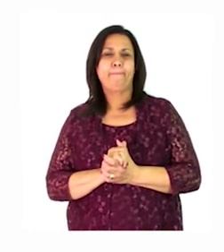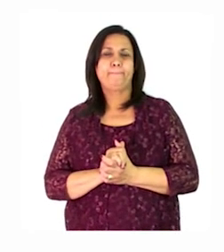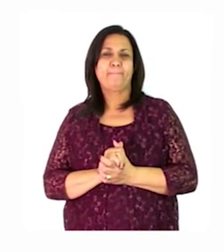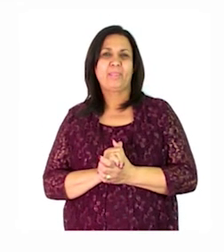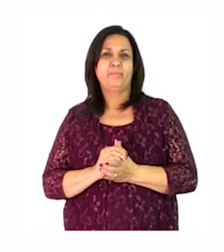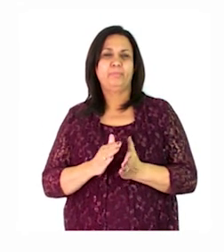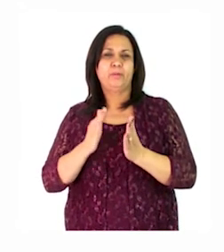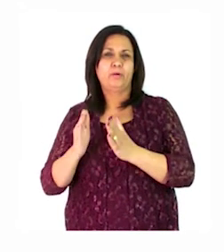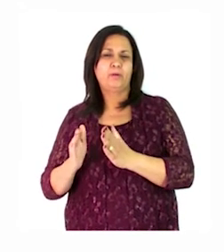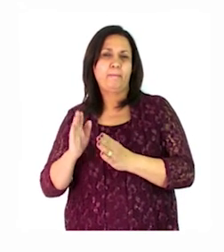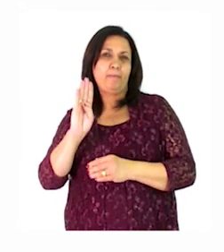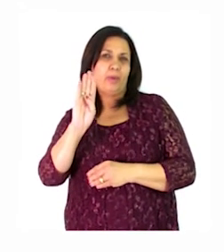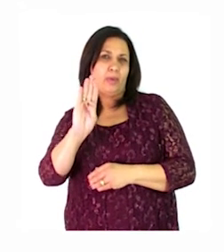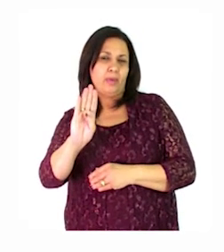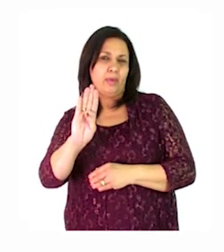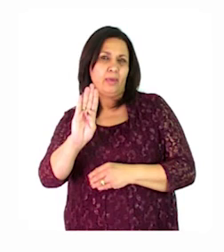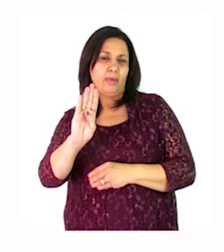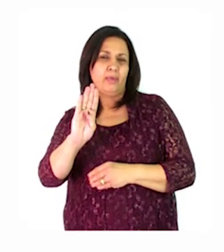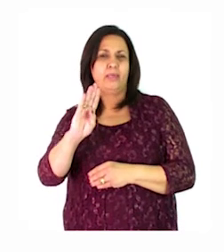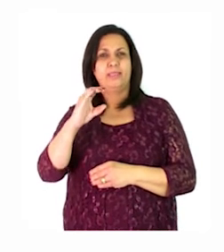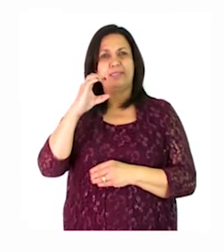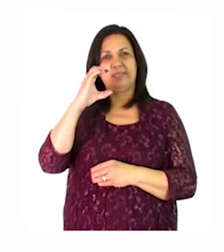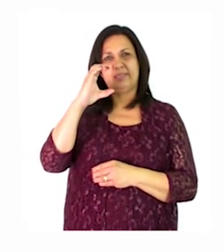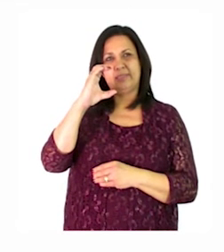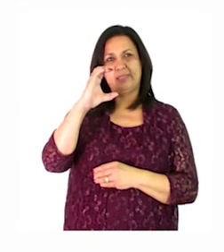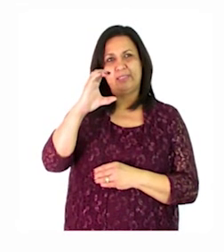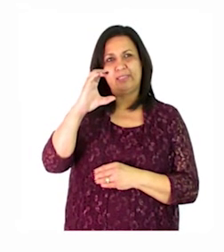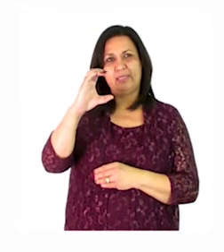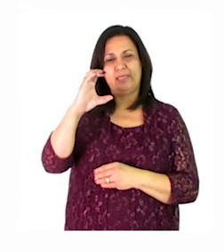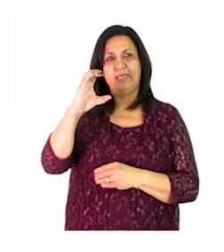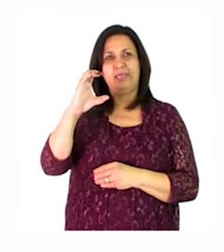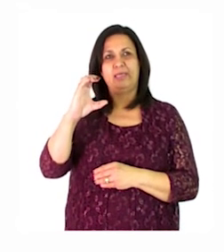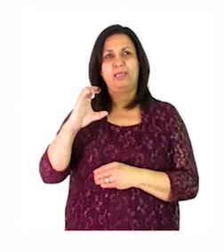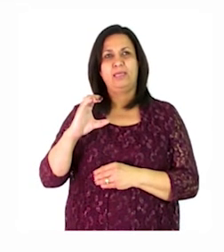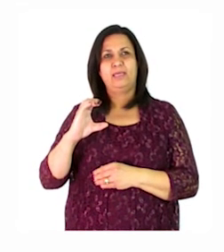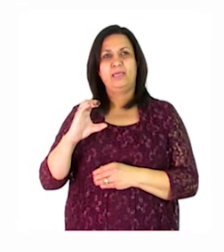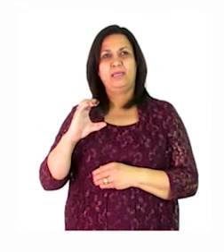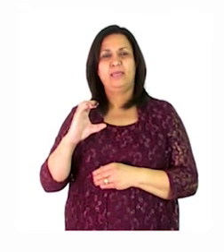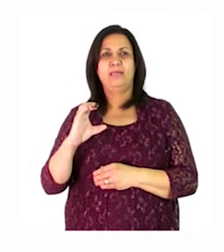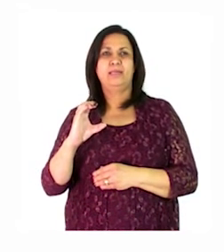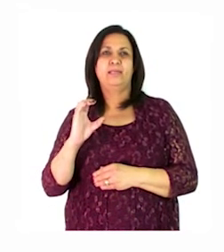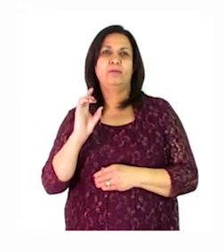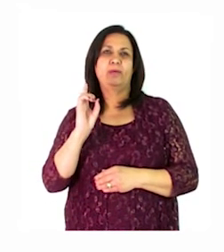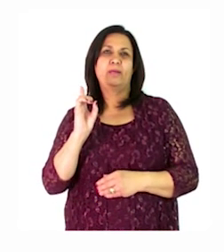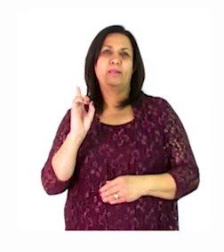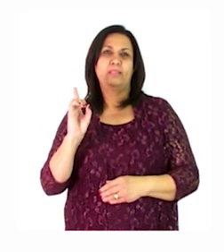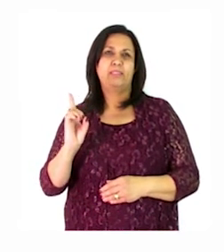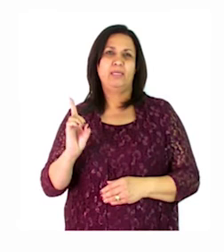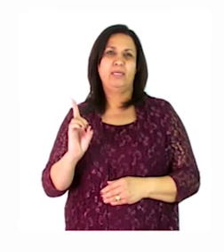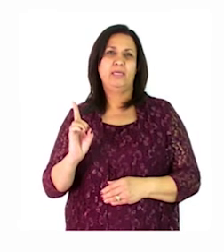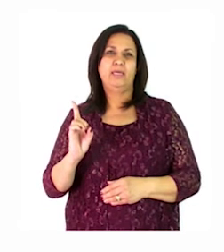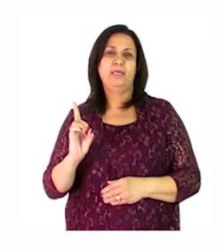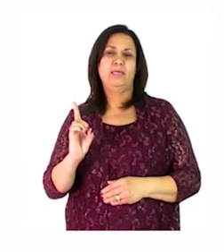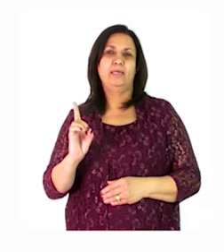we have letter B. Then we have letter C. And then comes